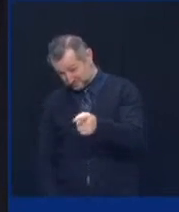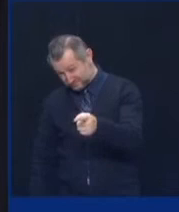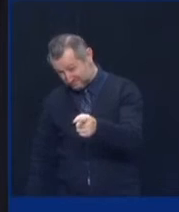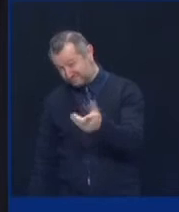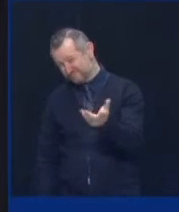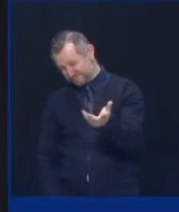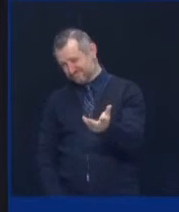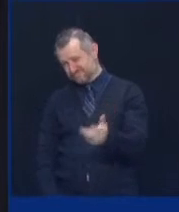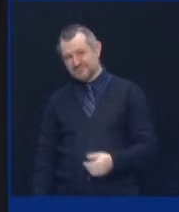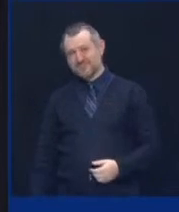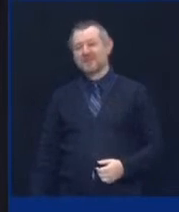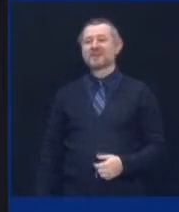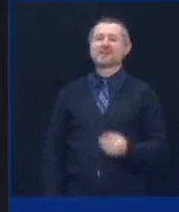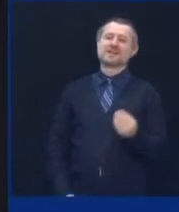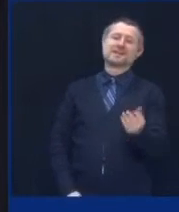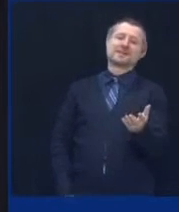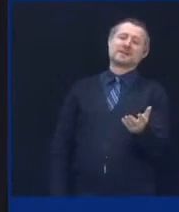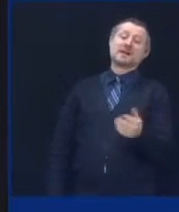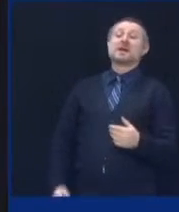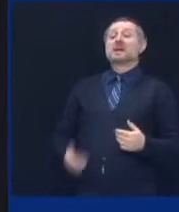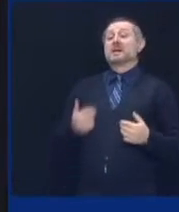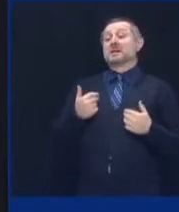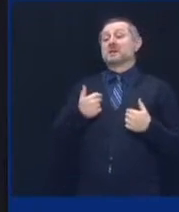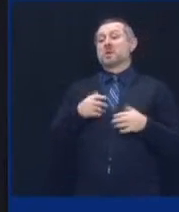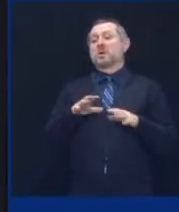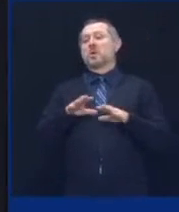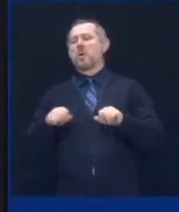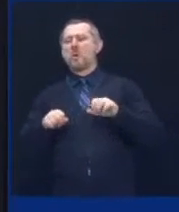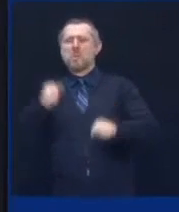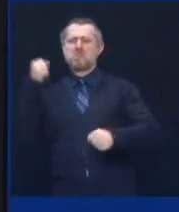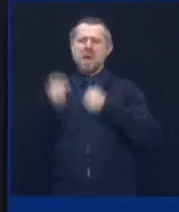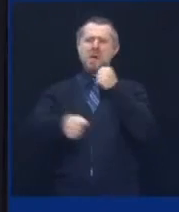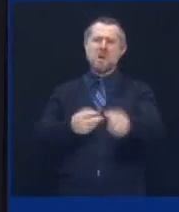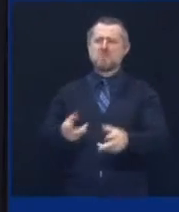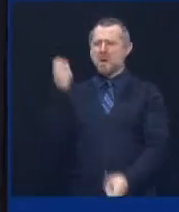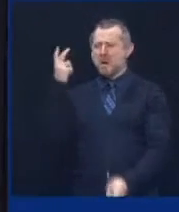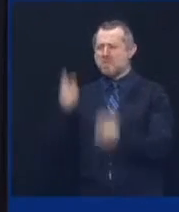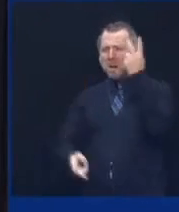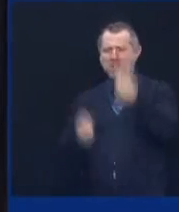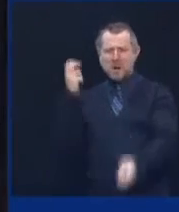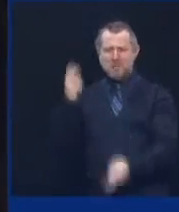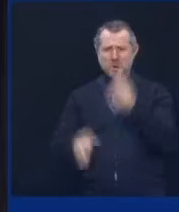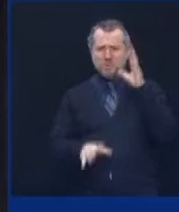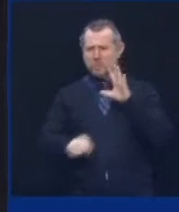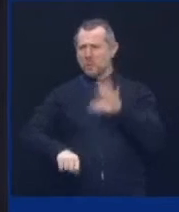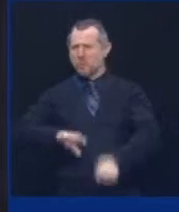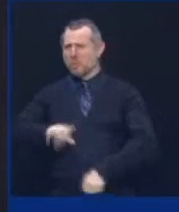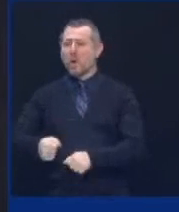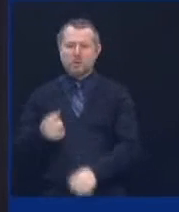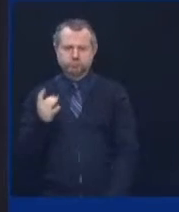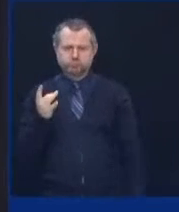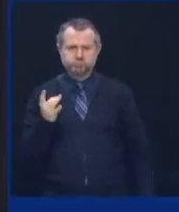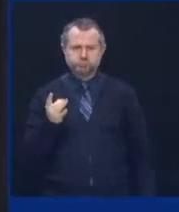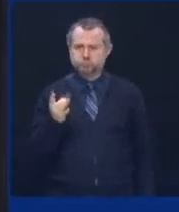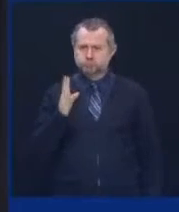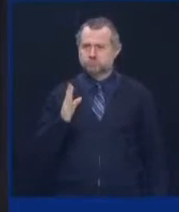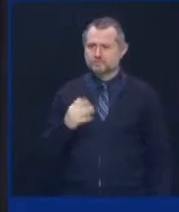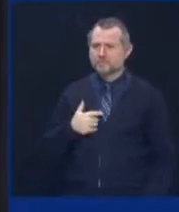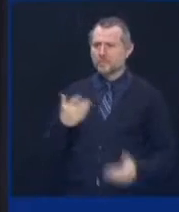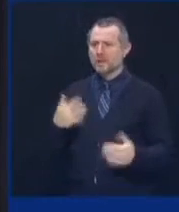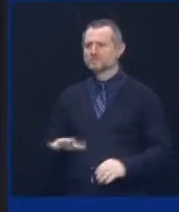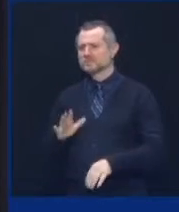There was looting that went on. It was horrific. I said publicly that